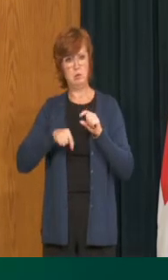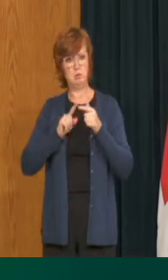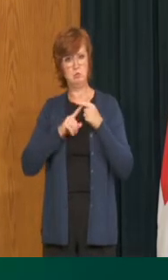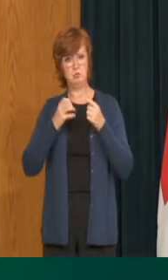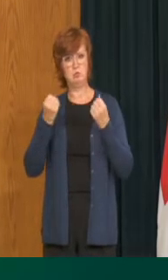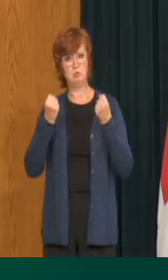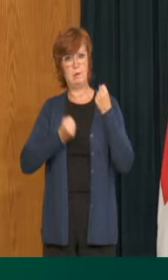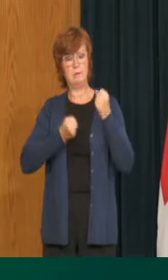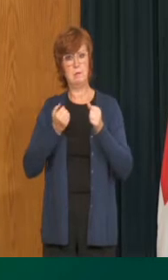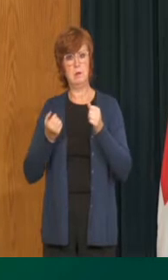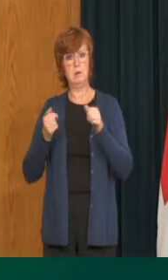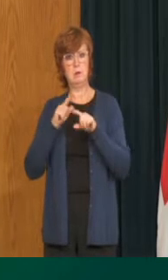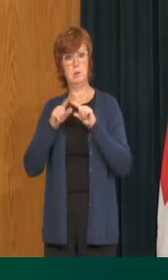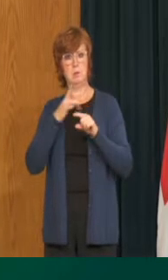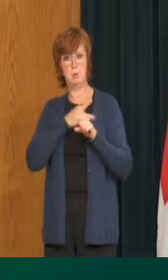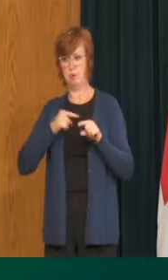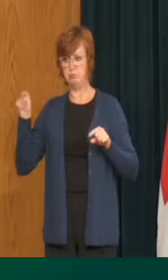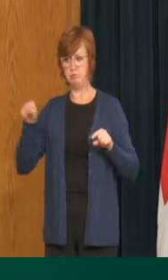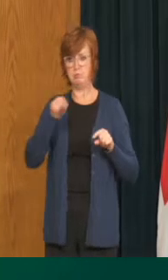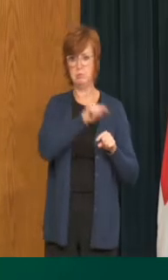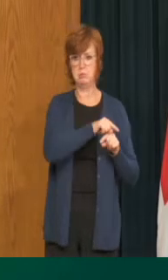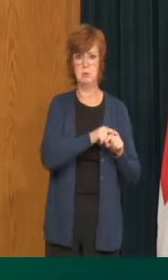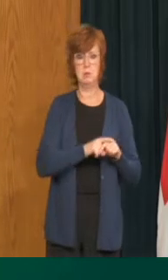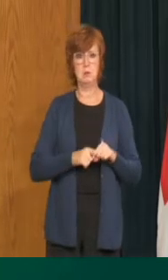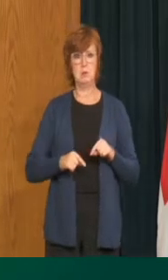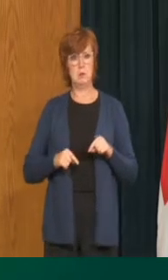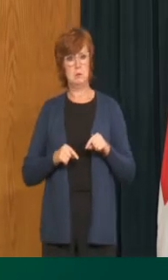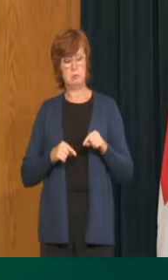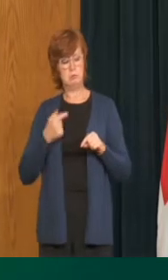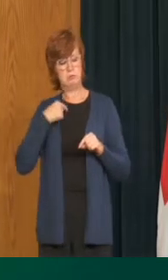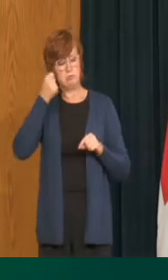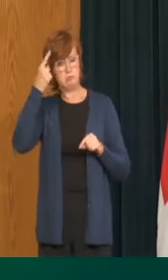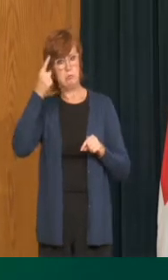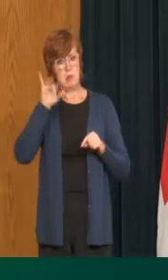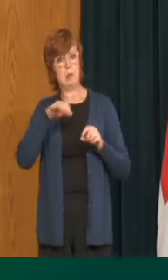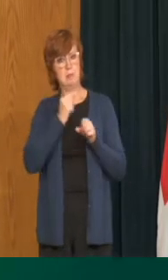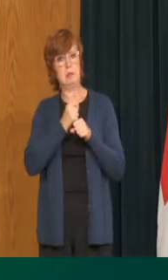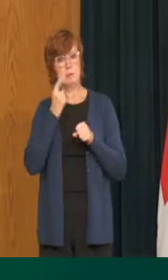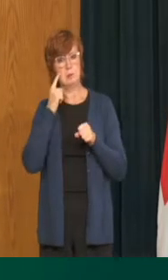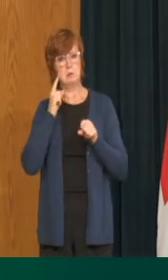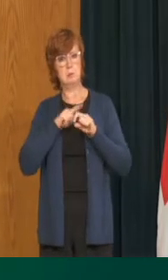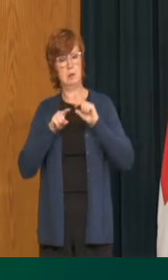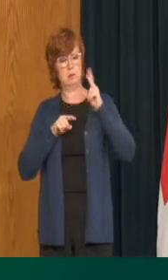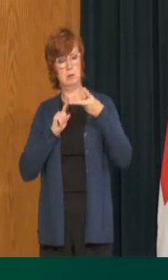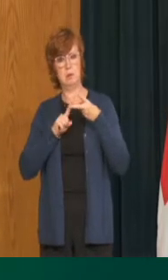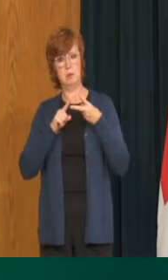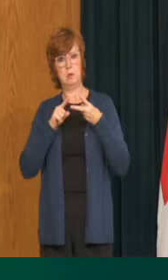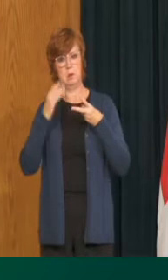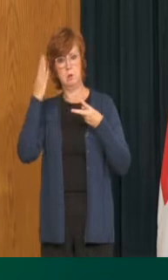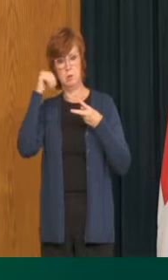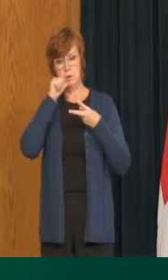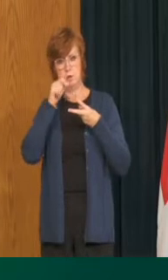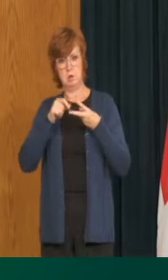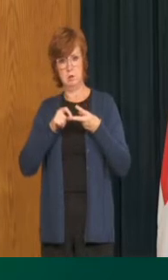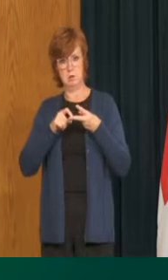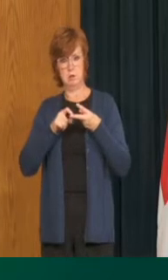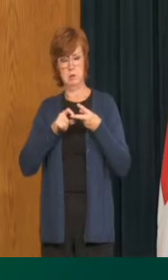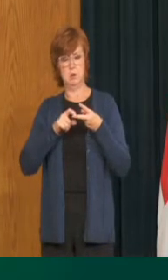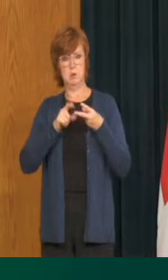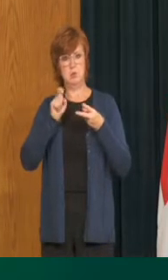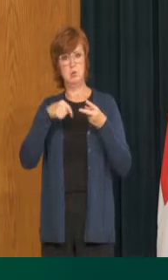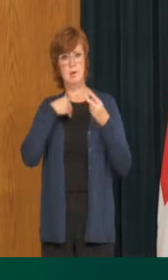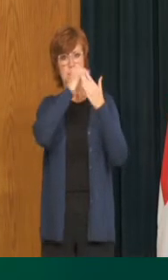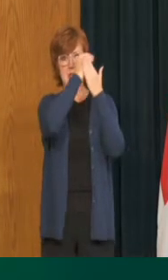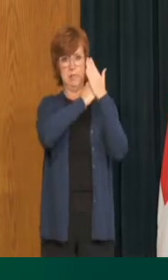consider non-essential travel, and why not bring in some kind of rule for a 2-week self-isolation rule with exemptions